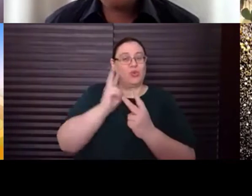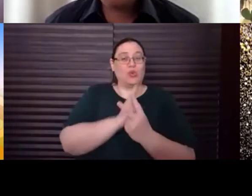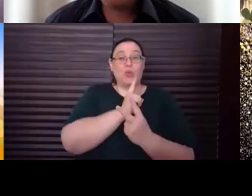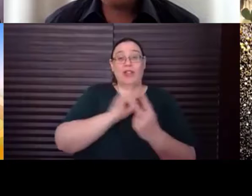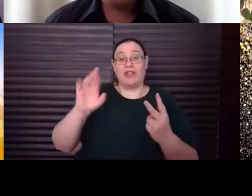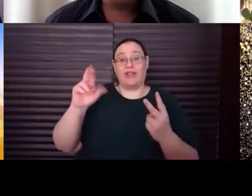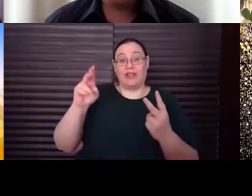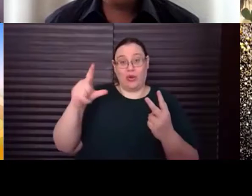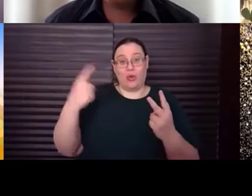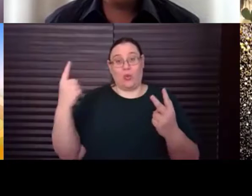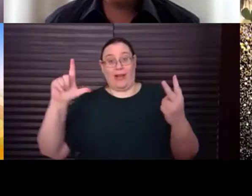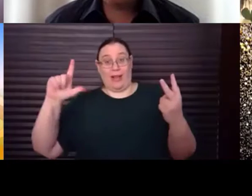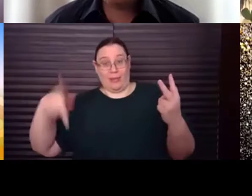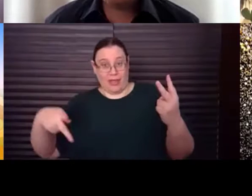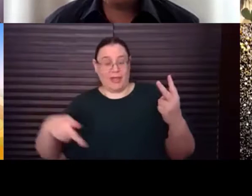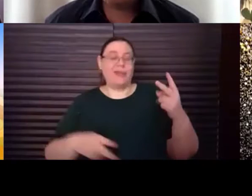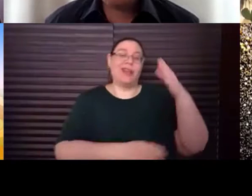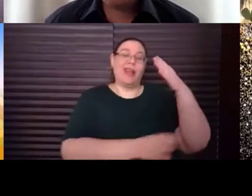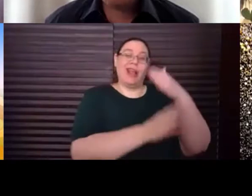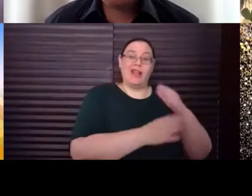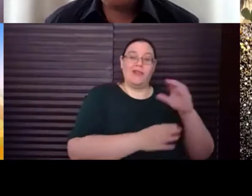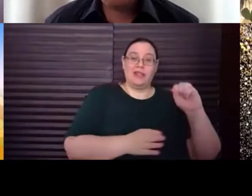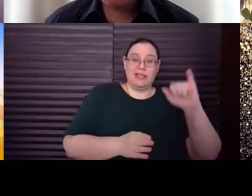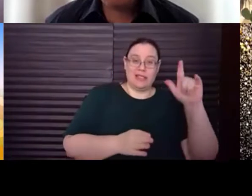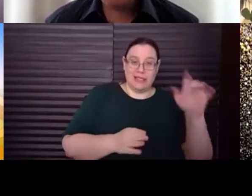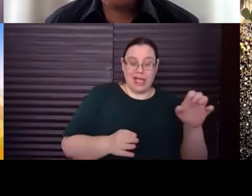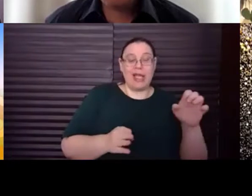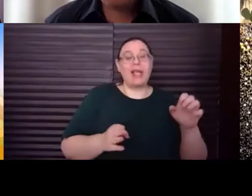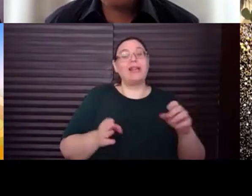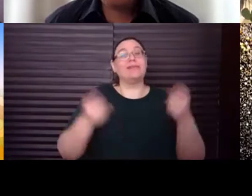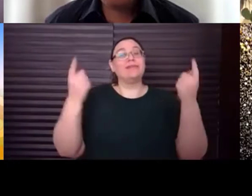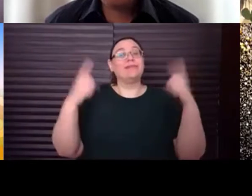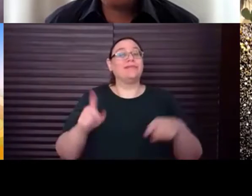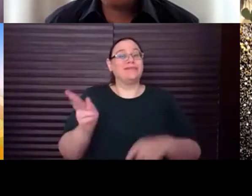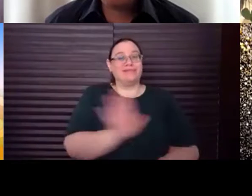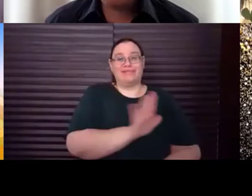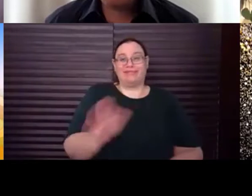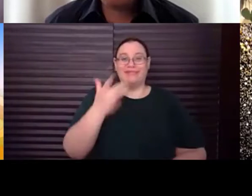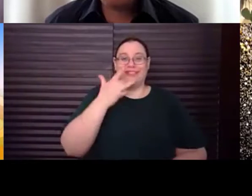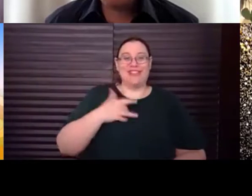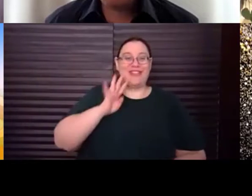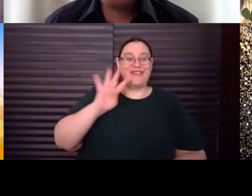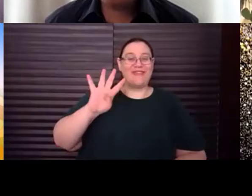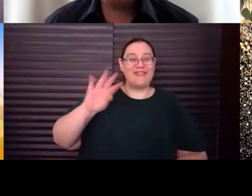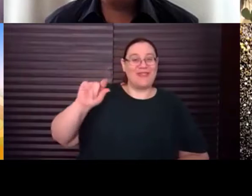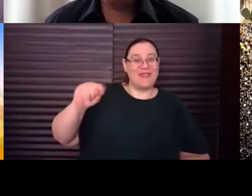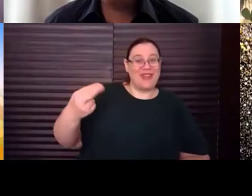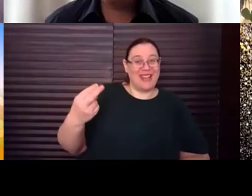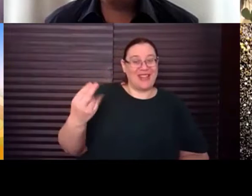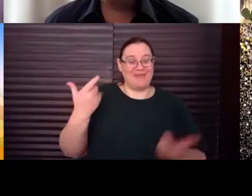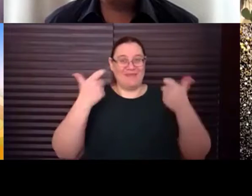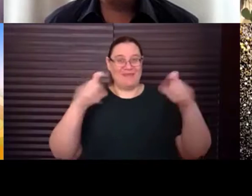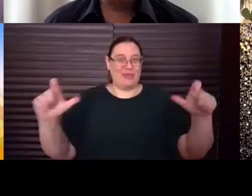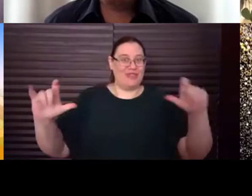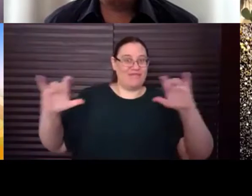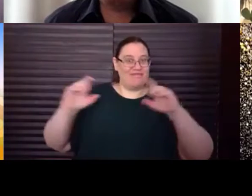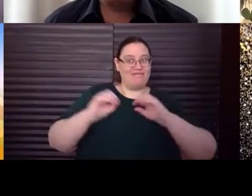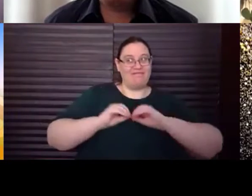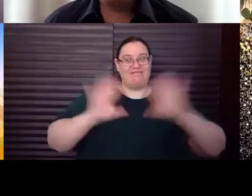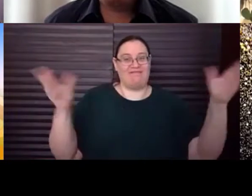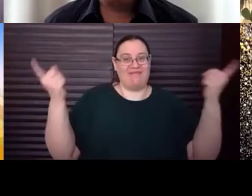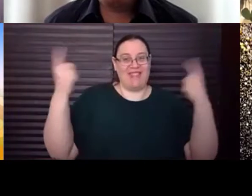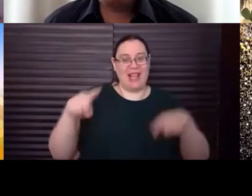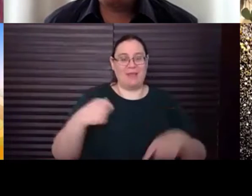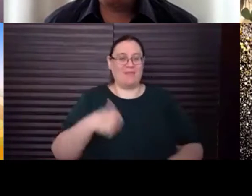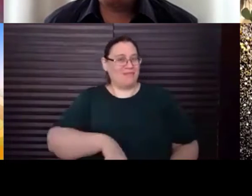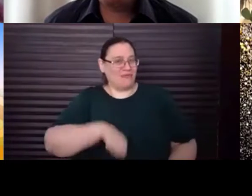little person, one's average size. And on their 40th birthday, they have a huge reveal. And we're really, really proud of